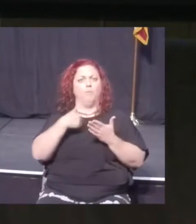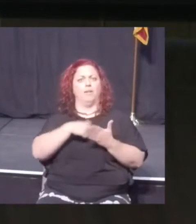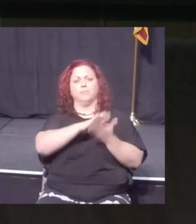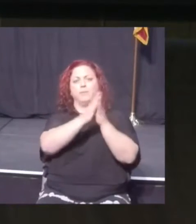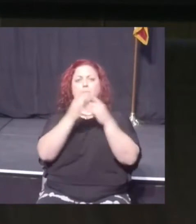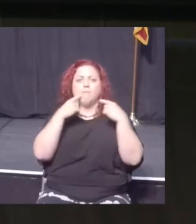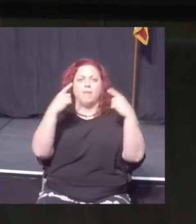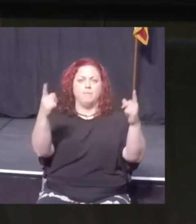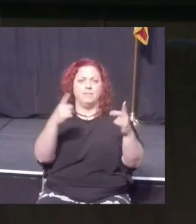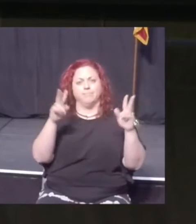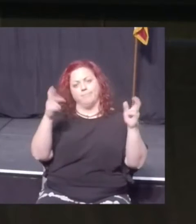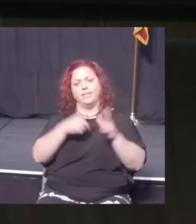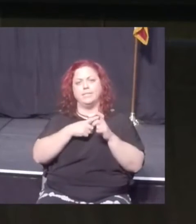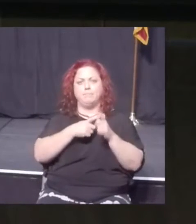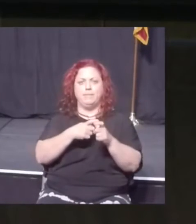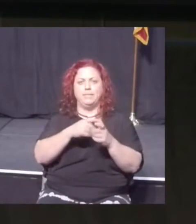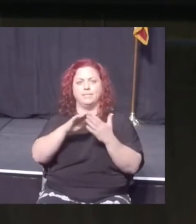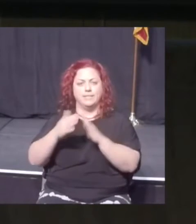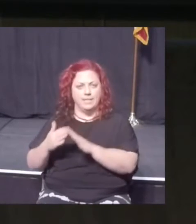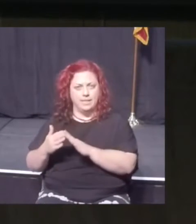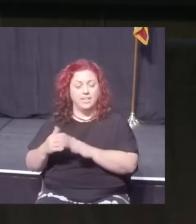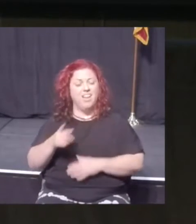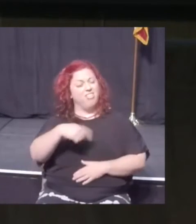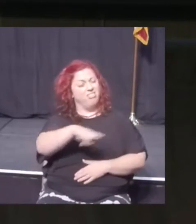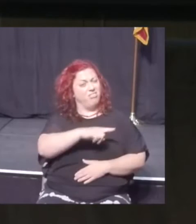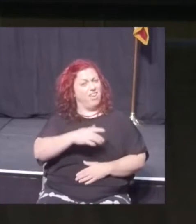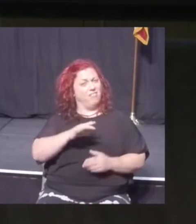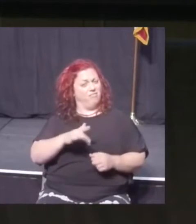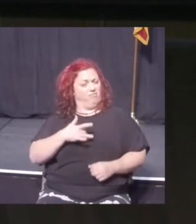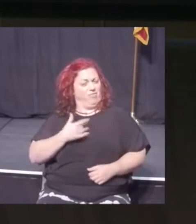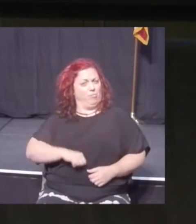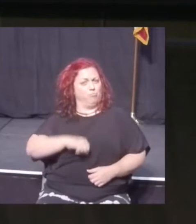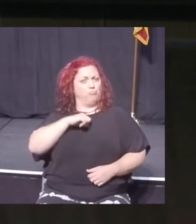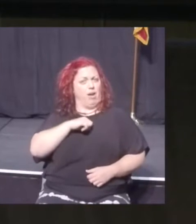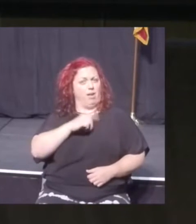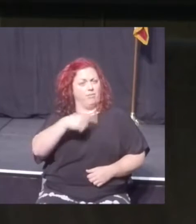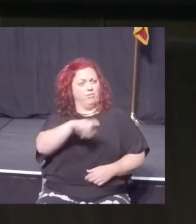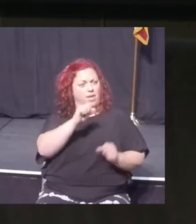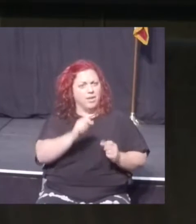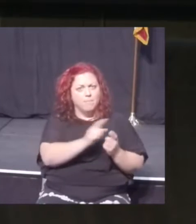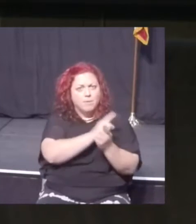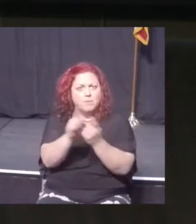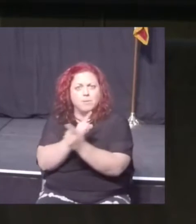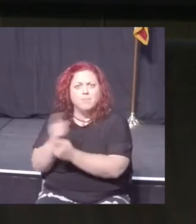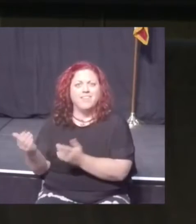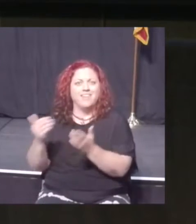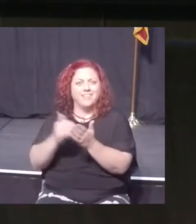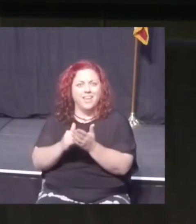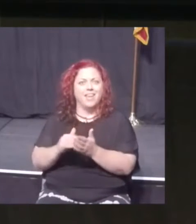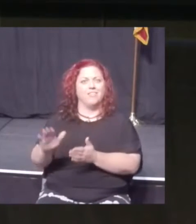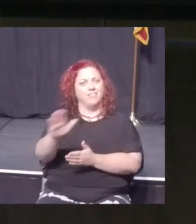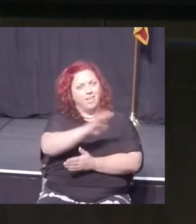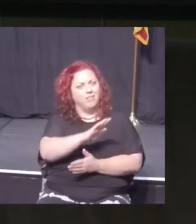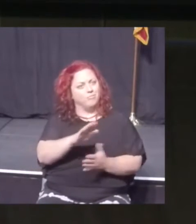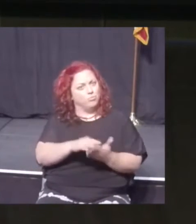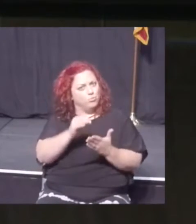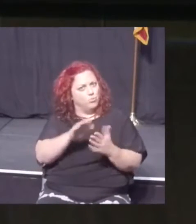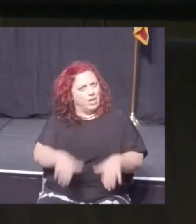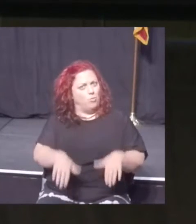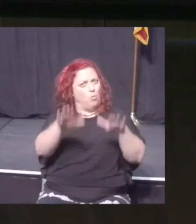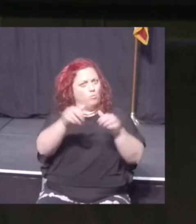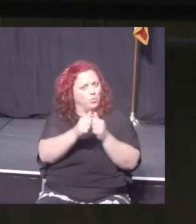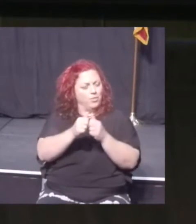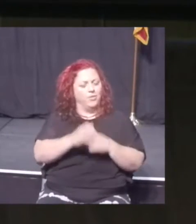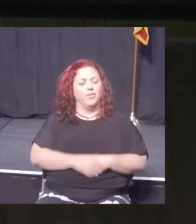legacy. They were filled with pride at the opportunity to reunite with their alma mater and each other.